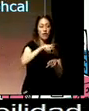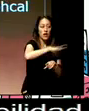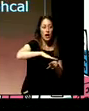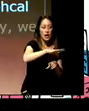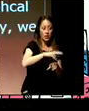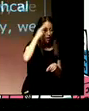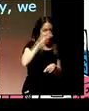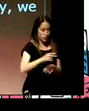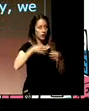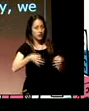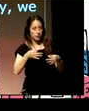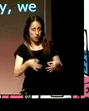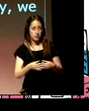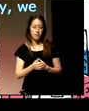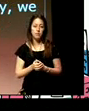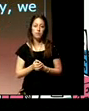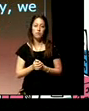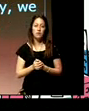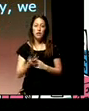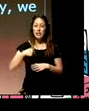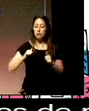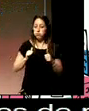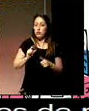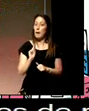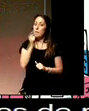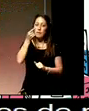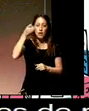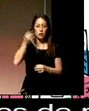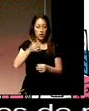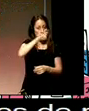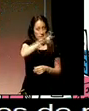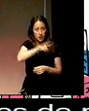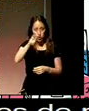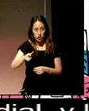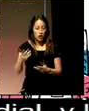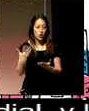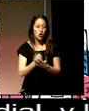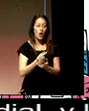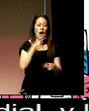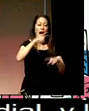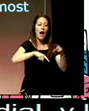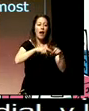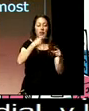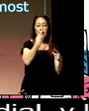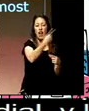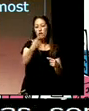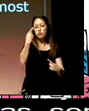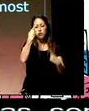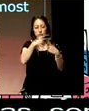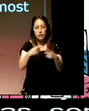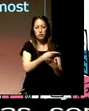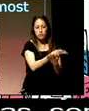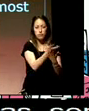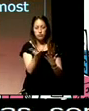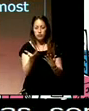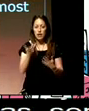improvements. We have to start from what is most important. The most important thing is people and